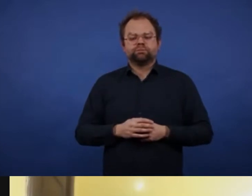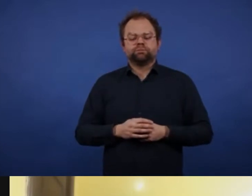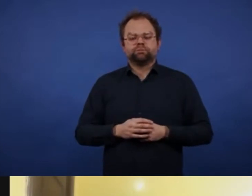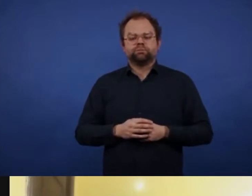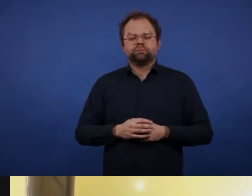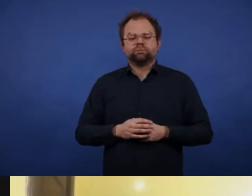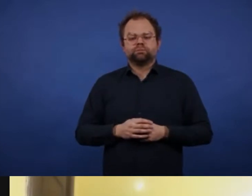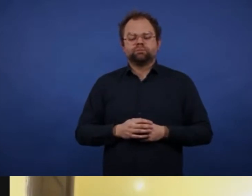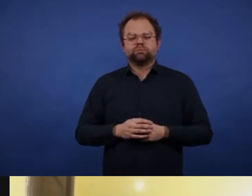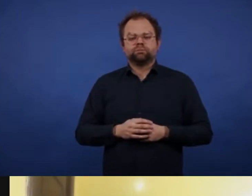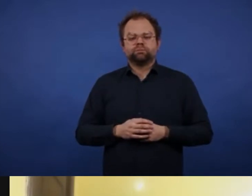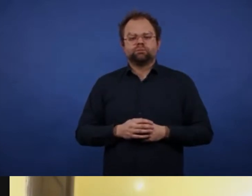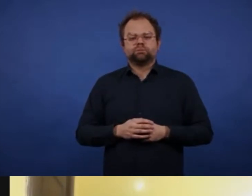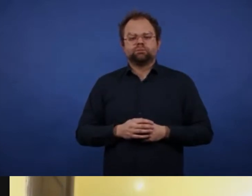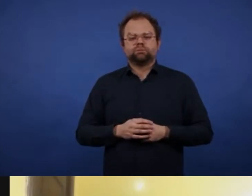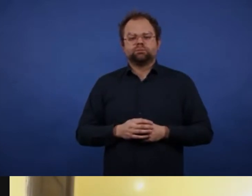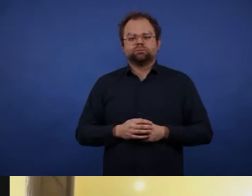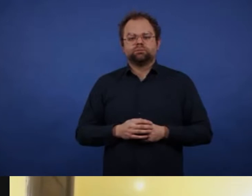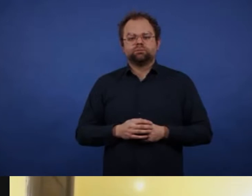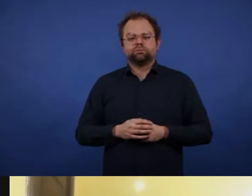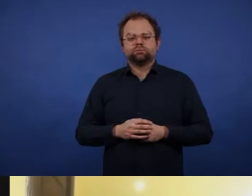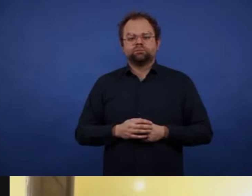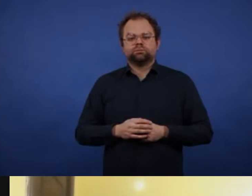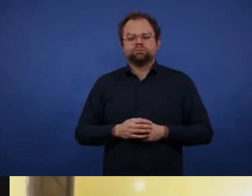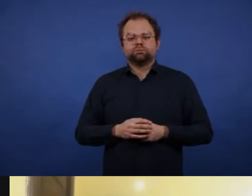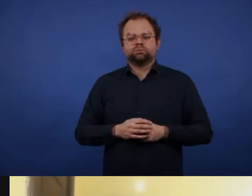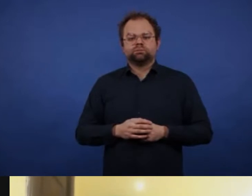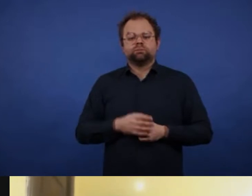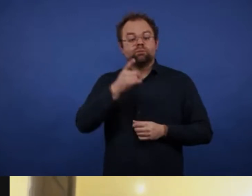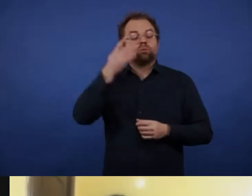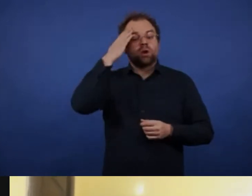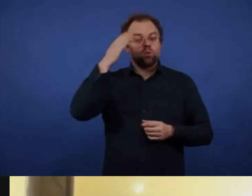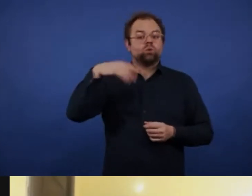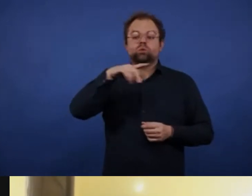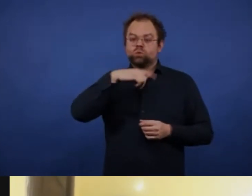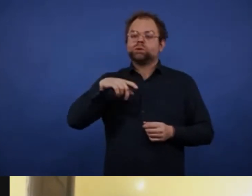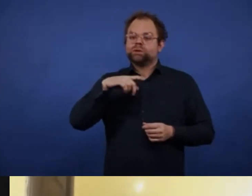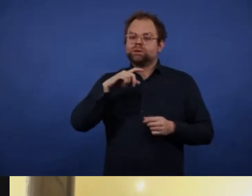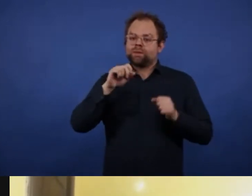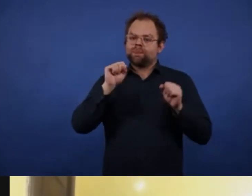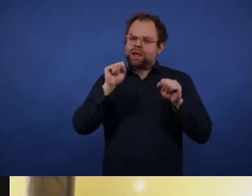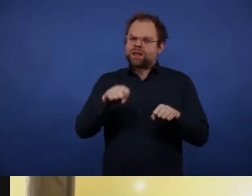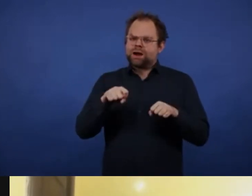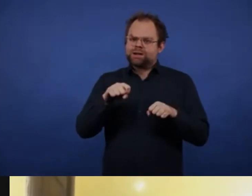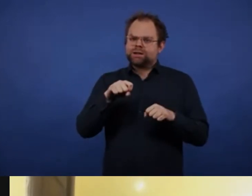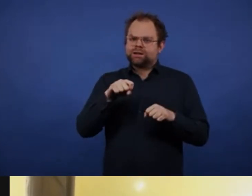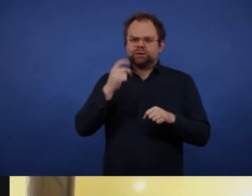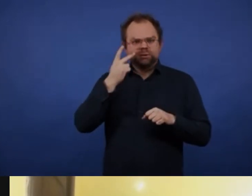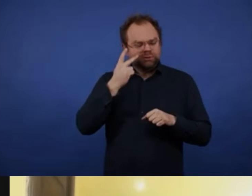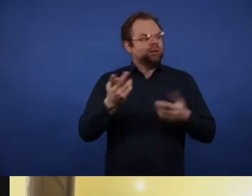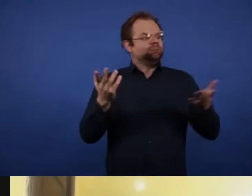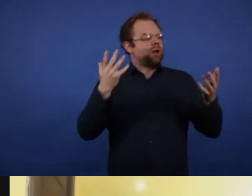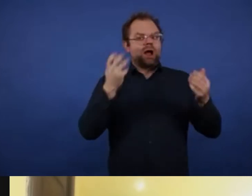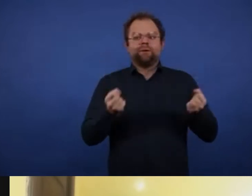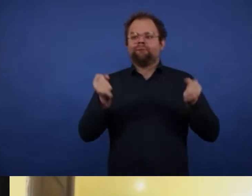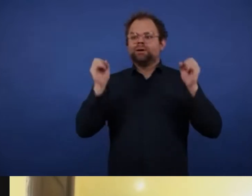we can find ourselves in cases of emergency. We have to face sometimes natural disasters,